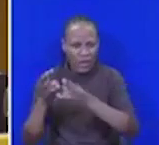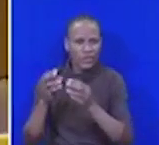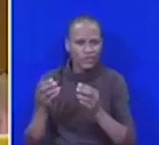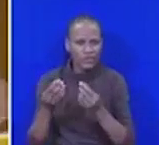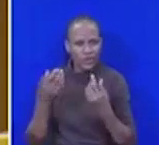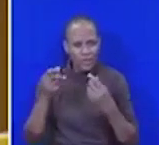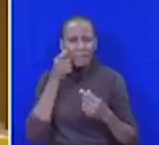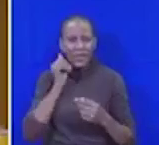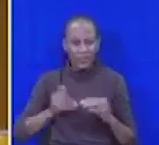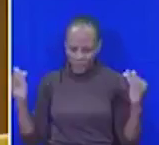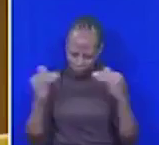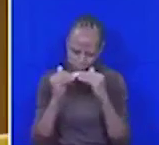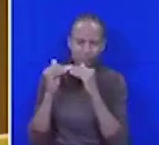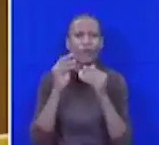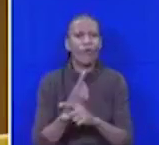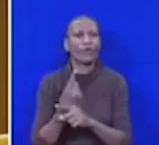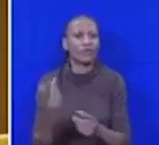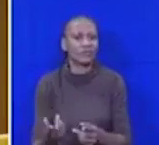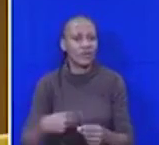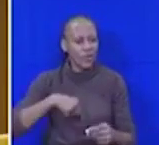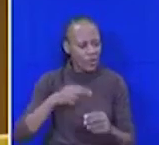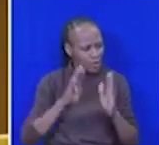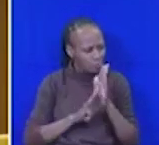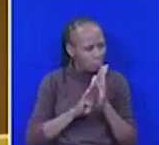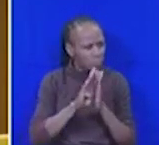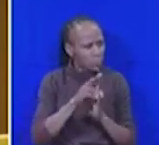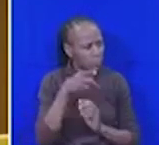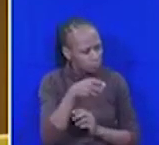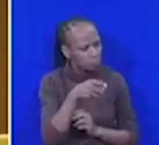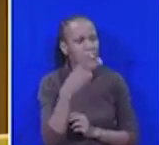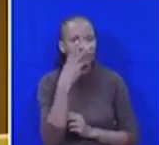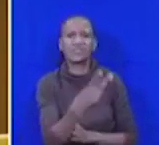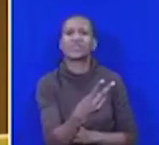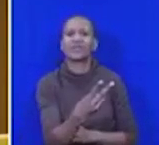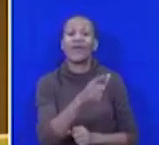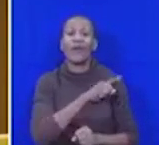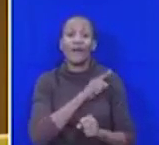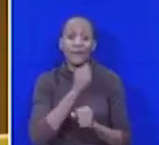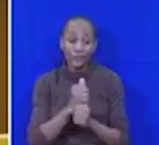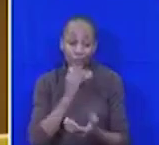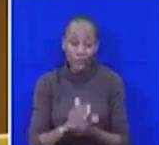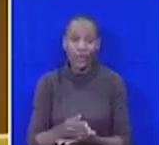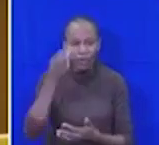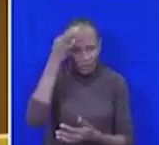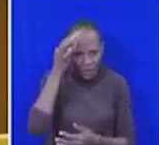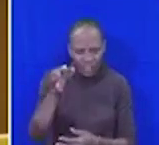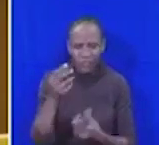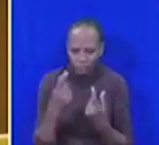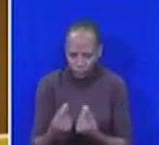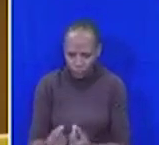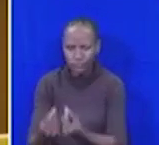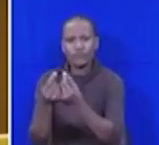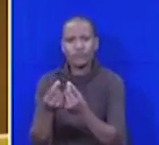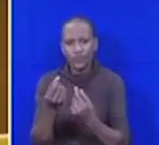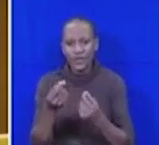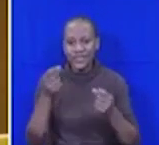gender bias. We acknowledge progress made by SABC to ensure indigenous languages and content represent the demographics